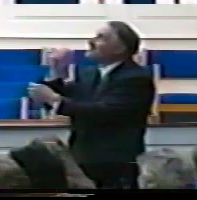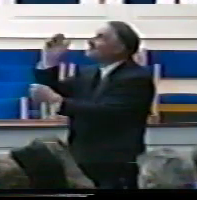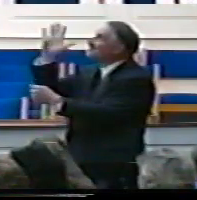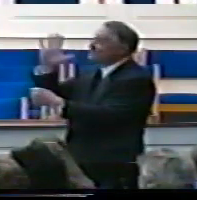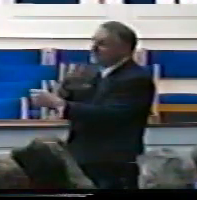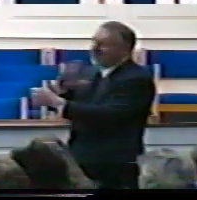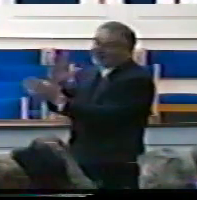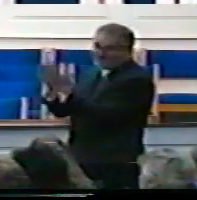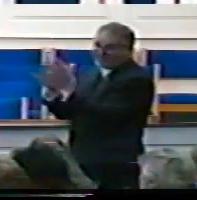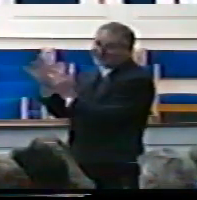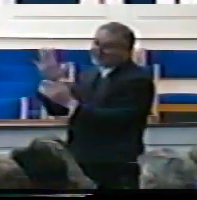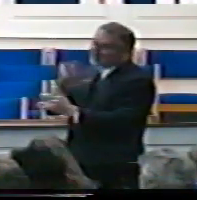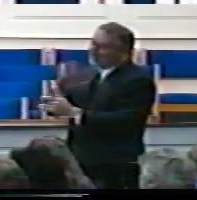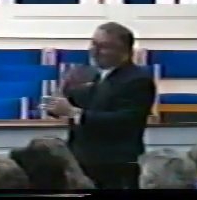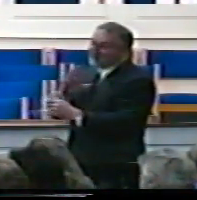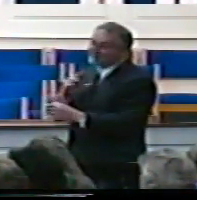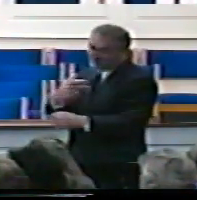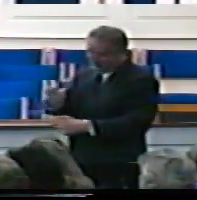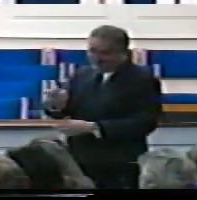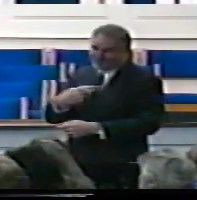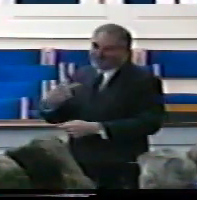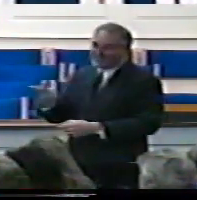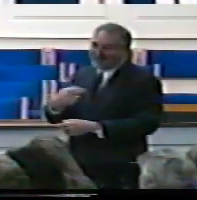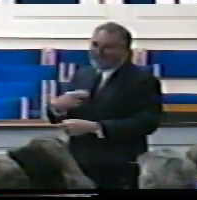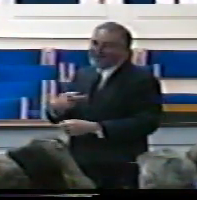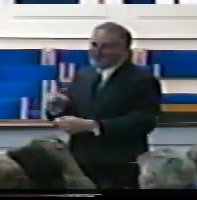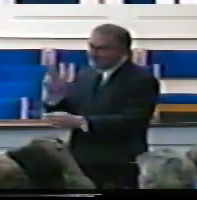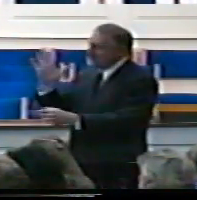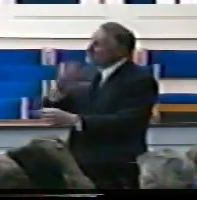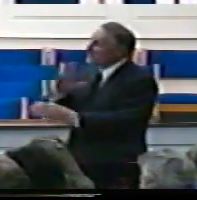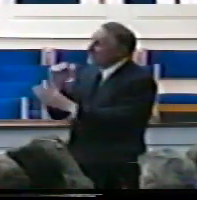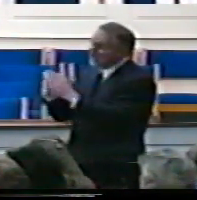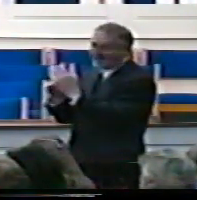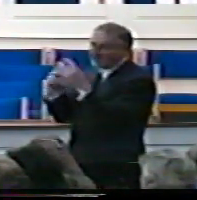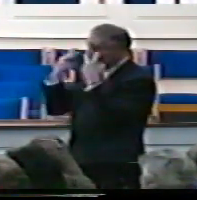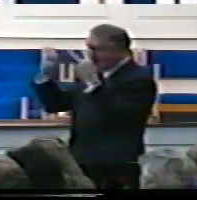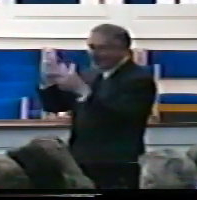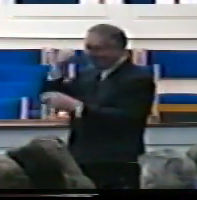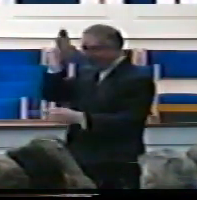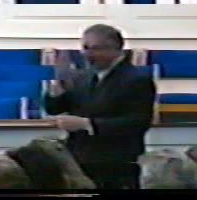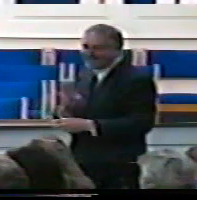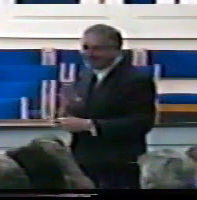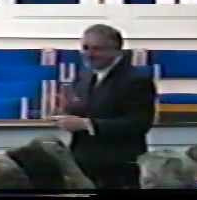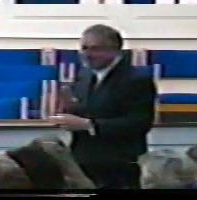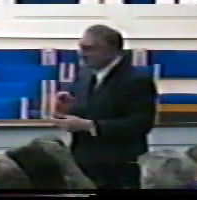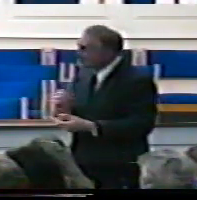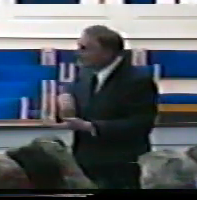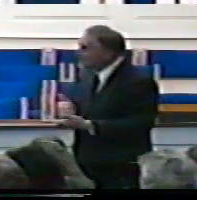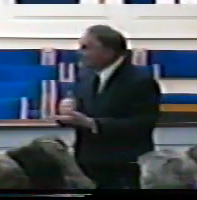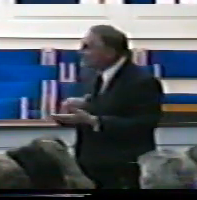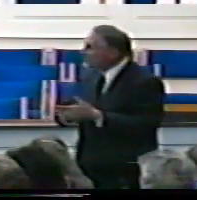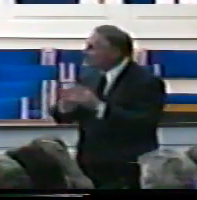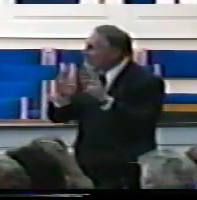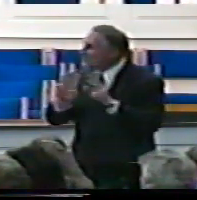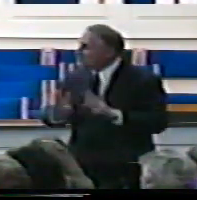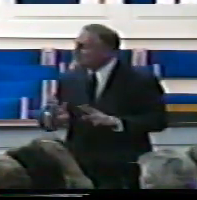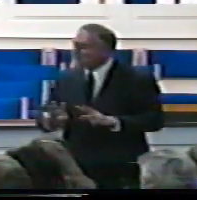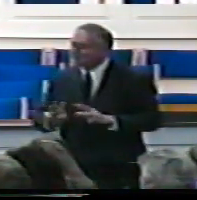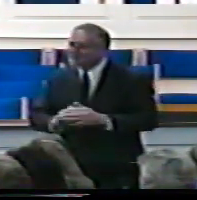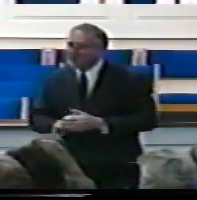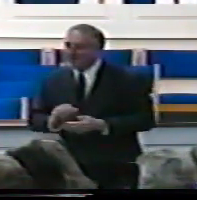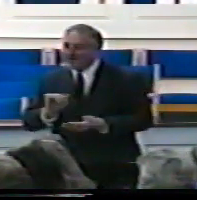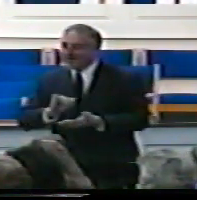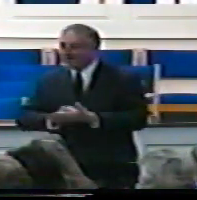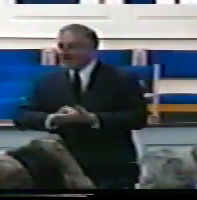come on. Are you with me? As long as the lamb's all right, we're all right. Is that right? Isn't that wonderful? Because that's where